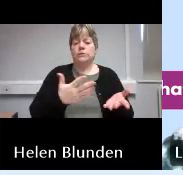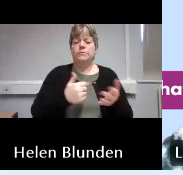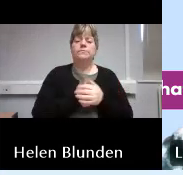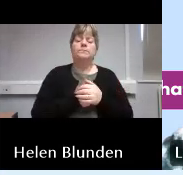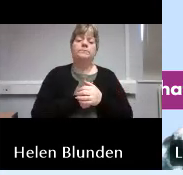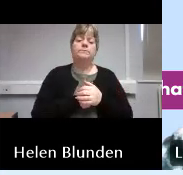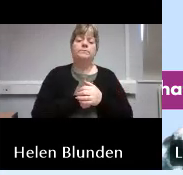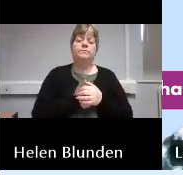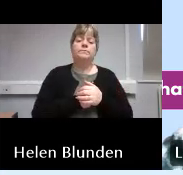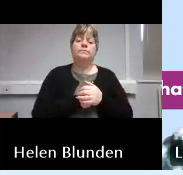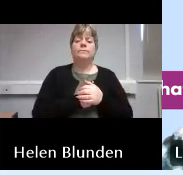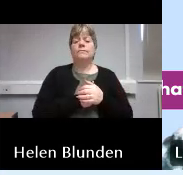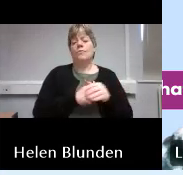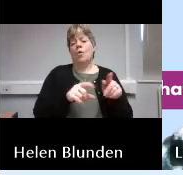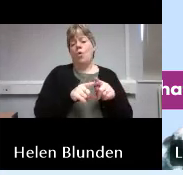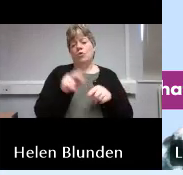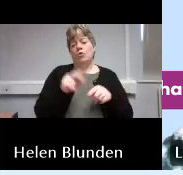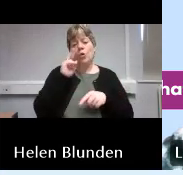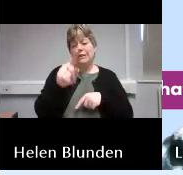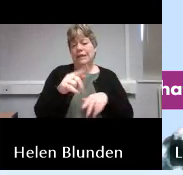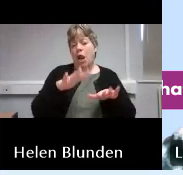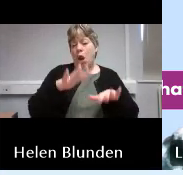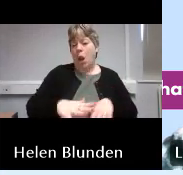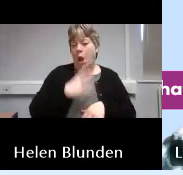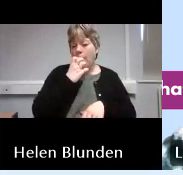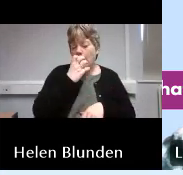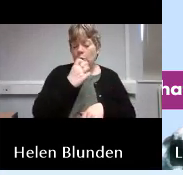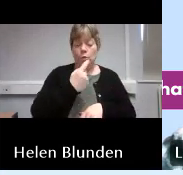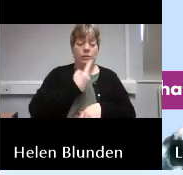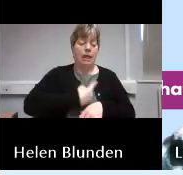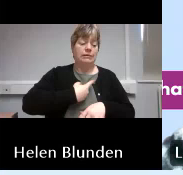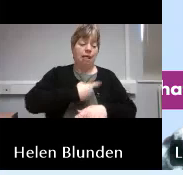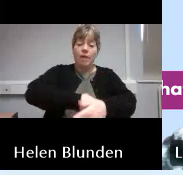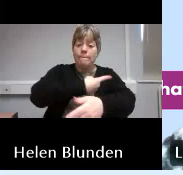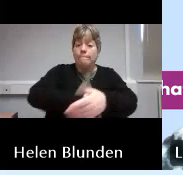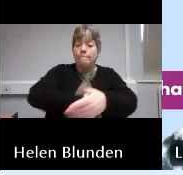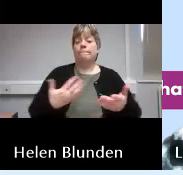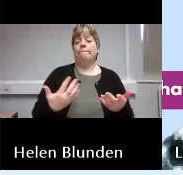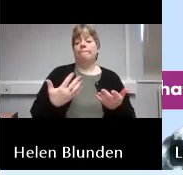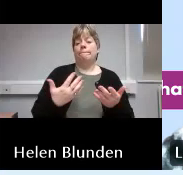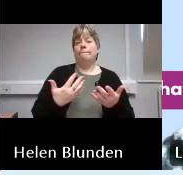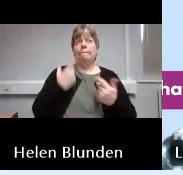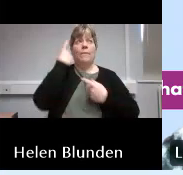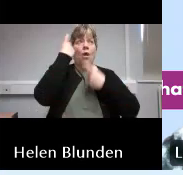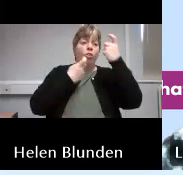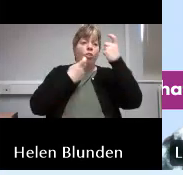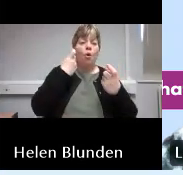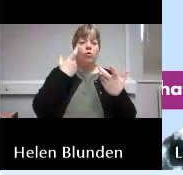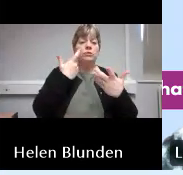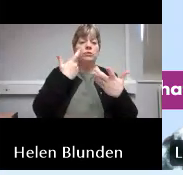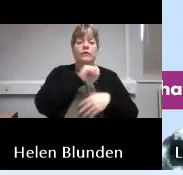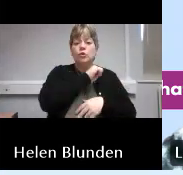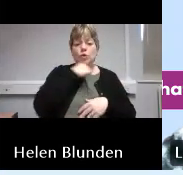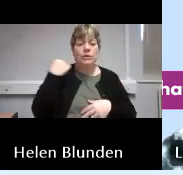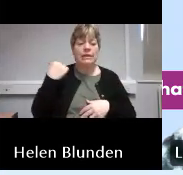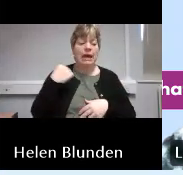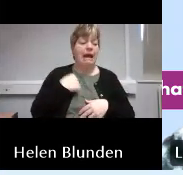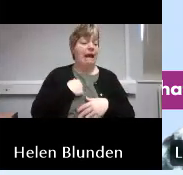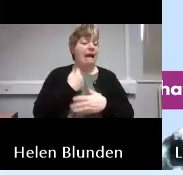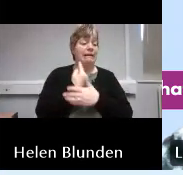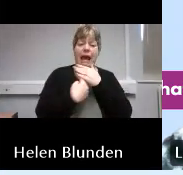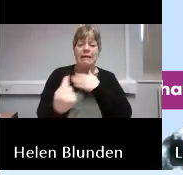well as you can see on the slide, we've got low mood, self-harm, thoughts of suicide,